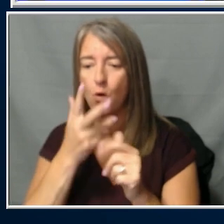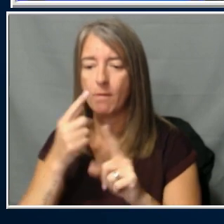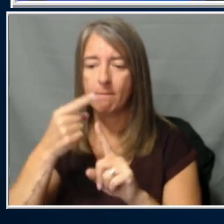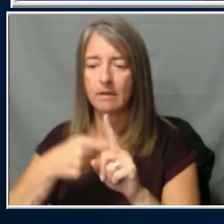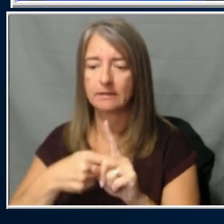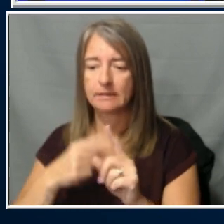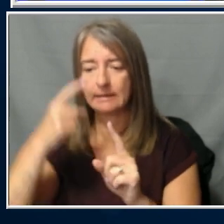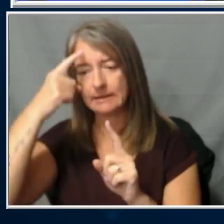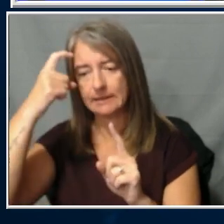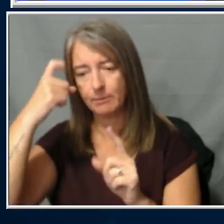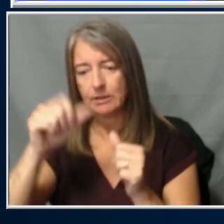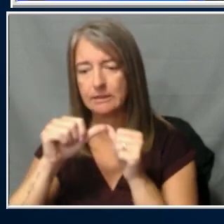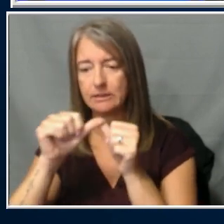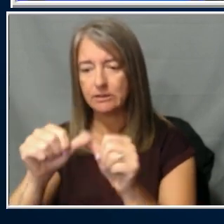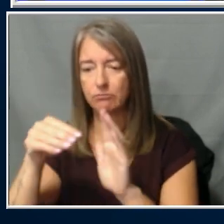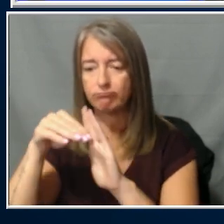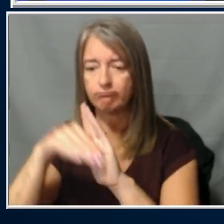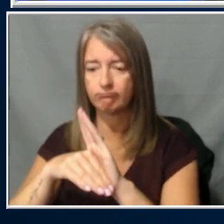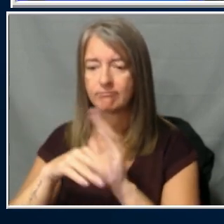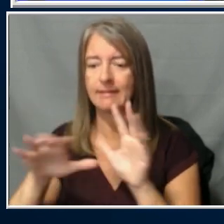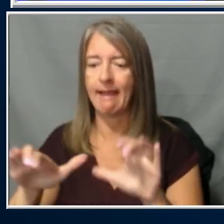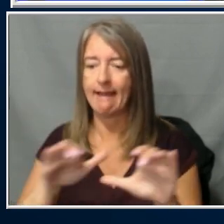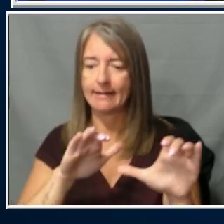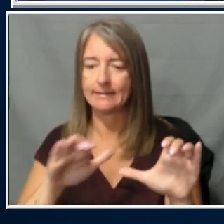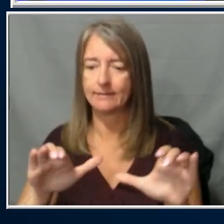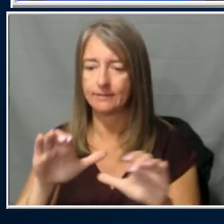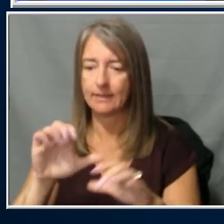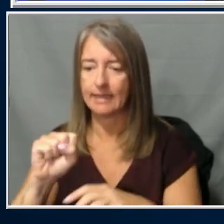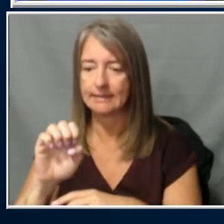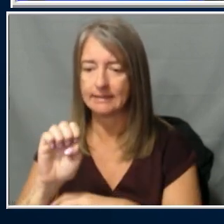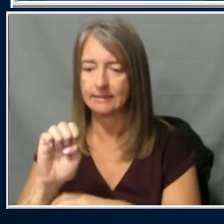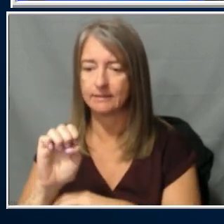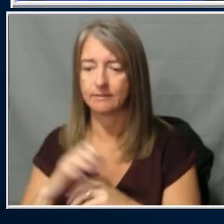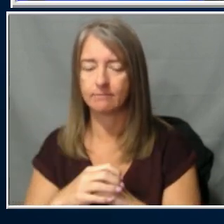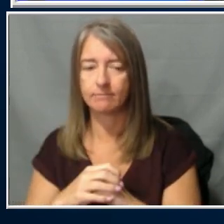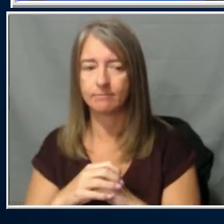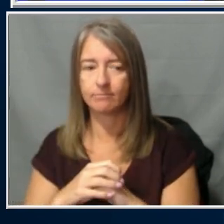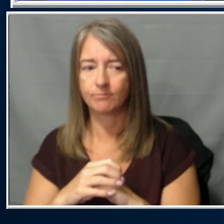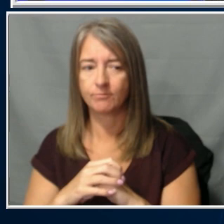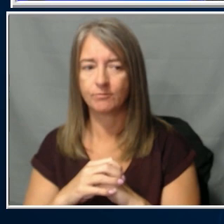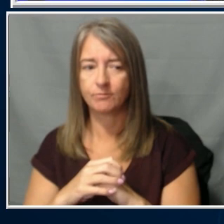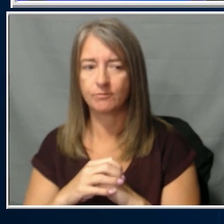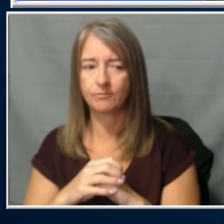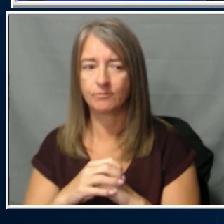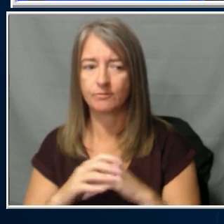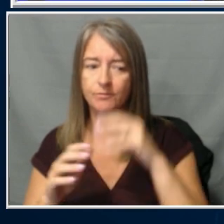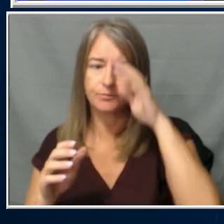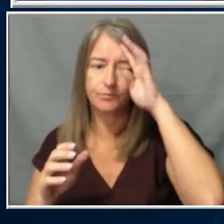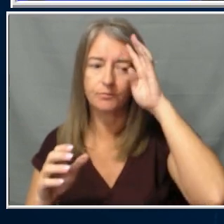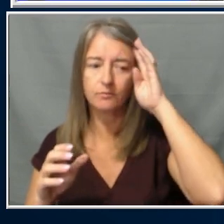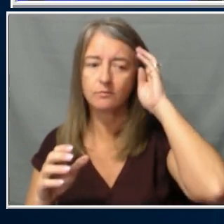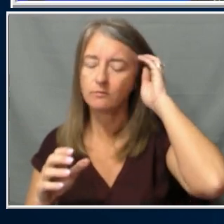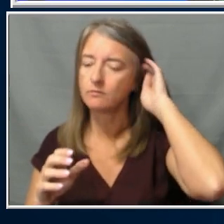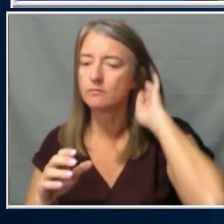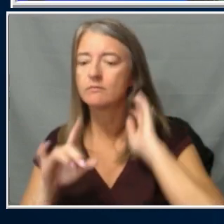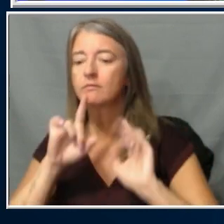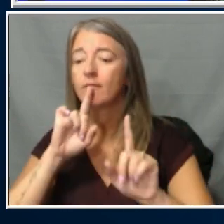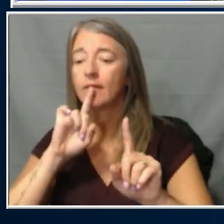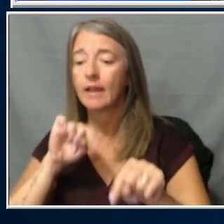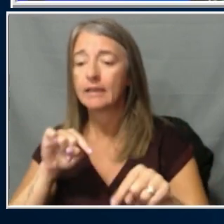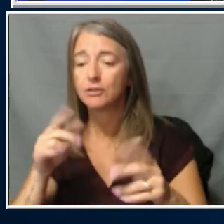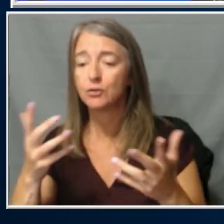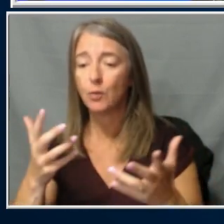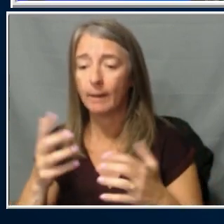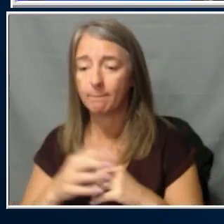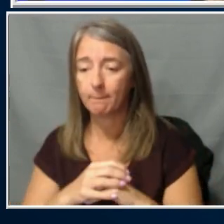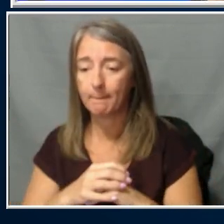summer, we will continue to go down in those active cases. So answer me this one, Doc Hawk. So